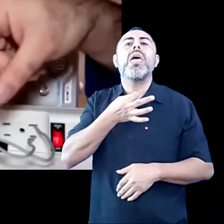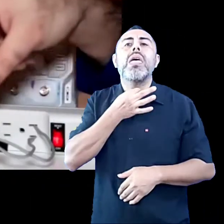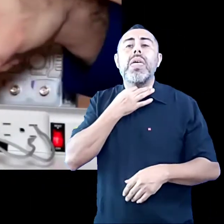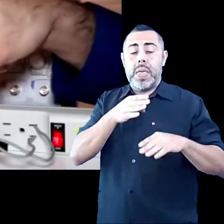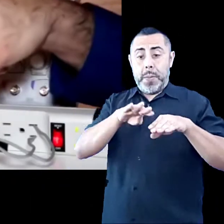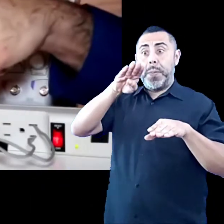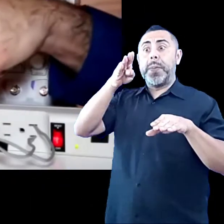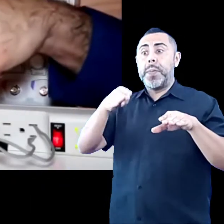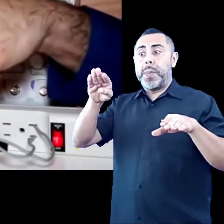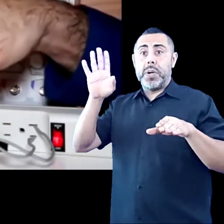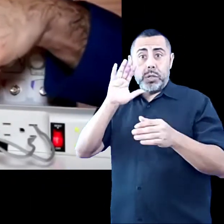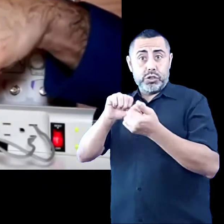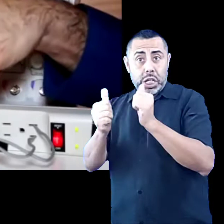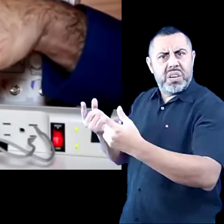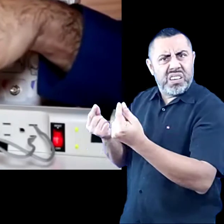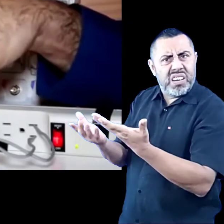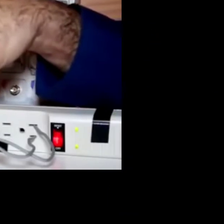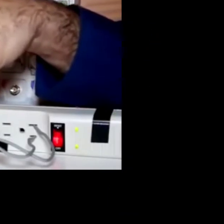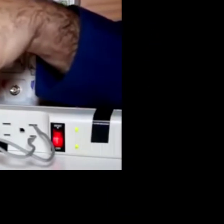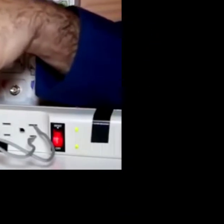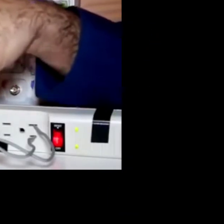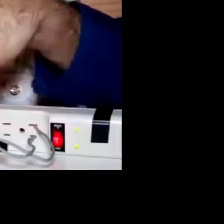how the waveform changes.